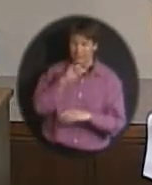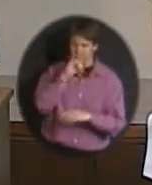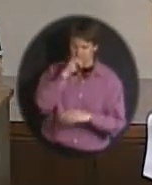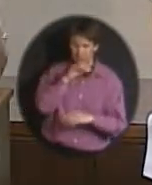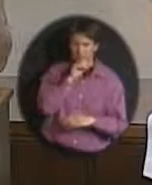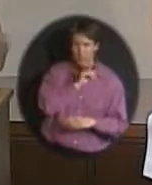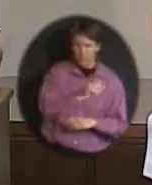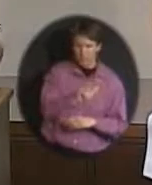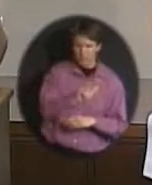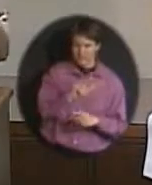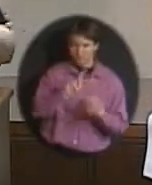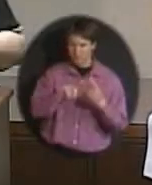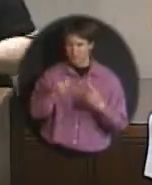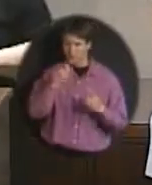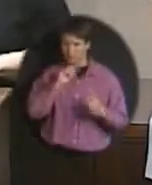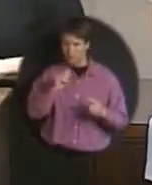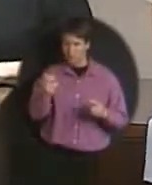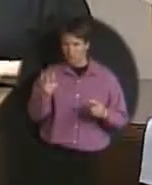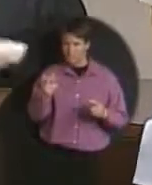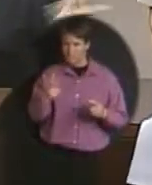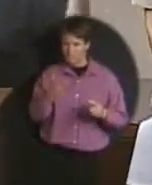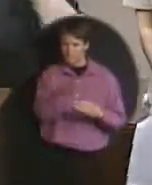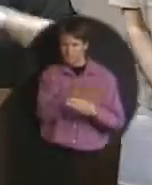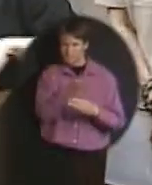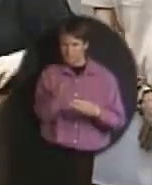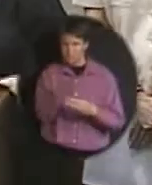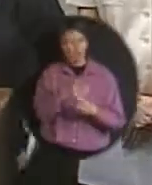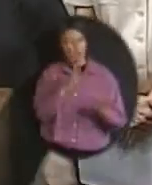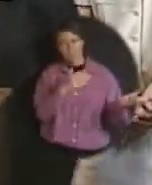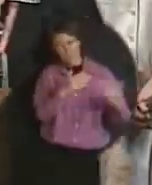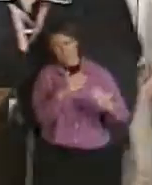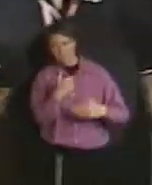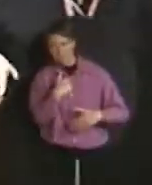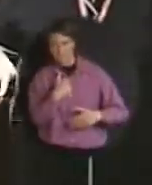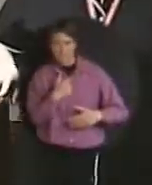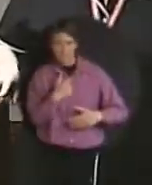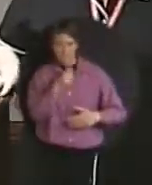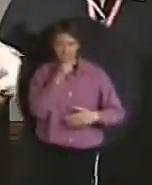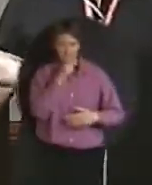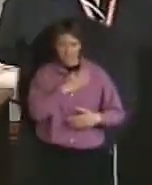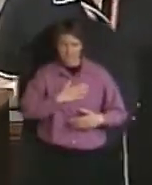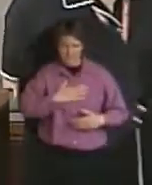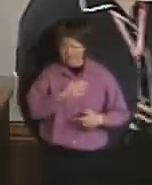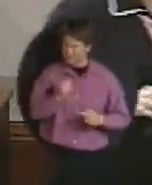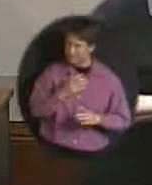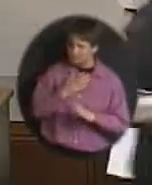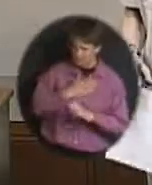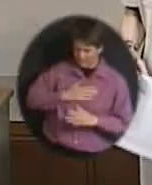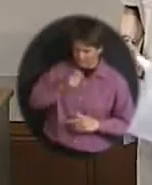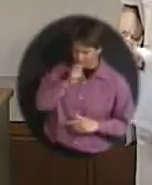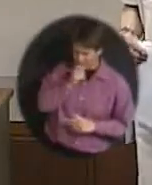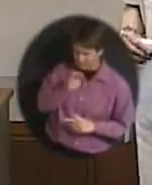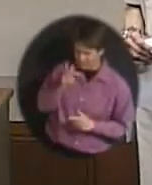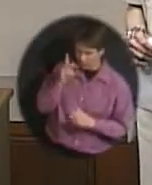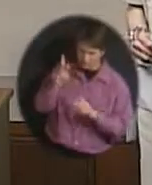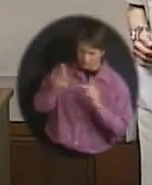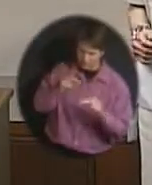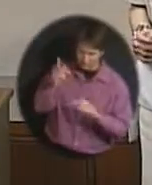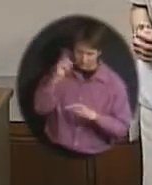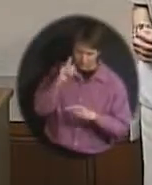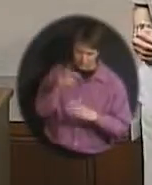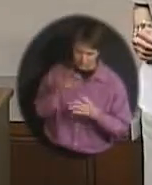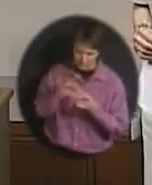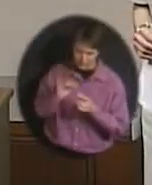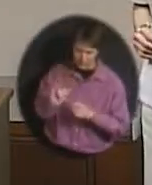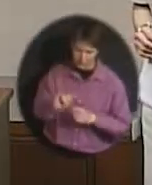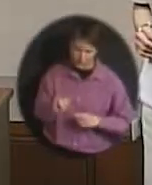12. So, and it's, got to get up here, Heather. yeah, please come to the microphone so the public can hear the comments as well. This